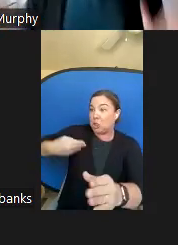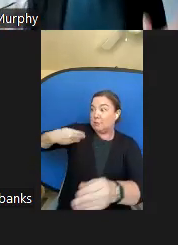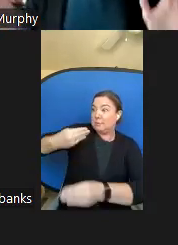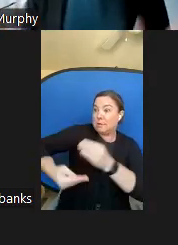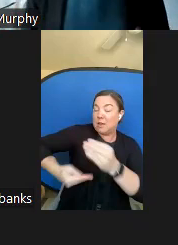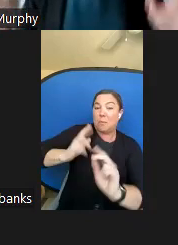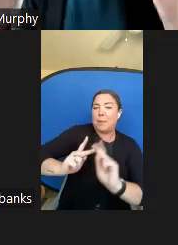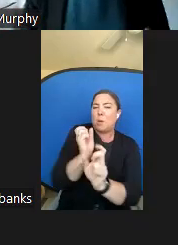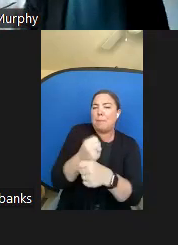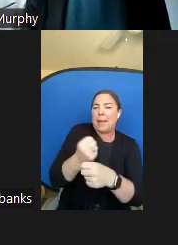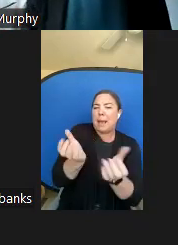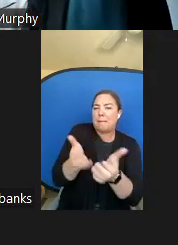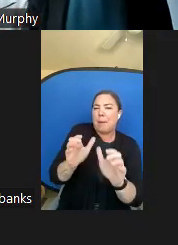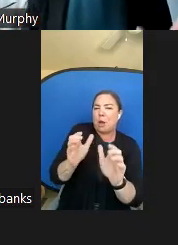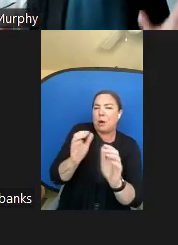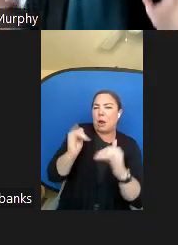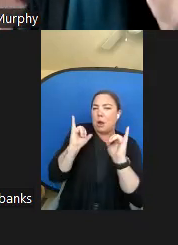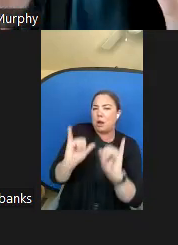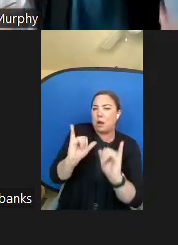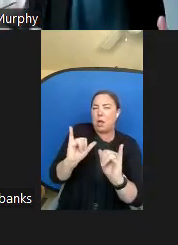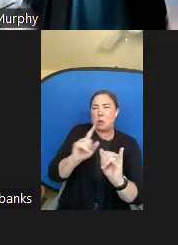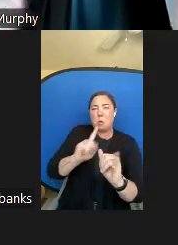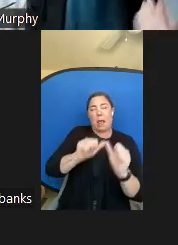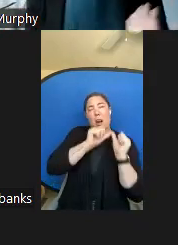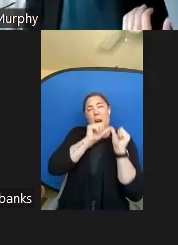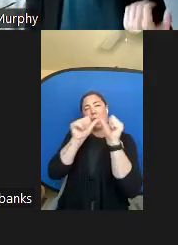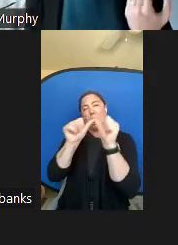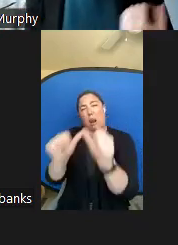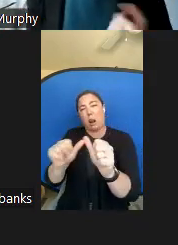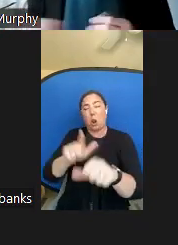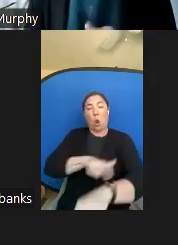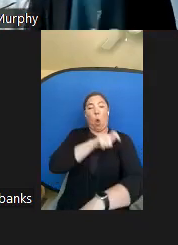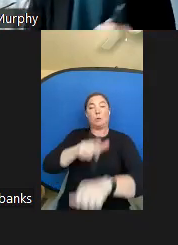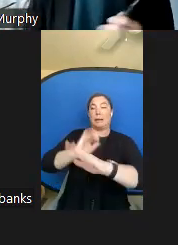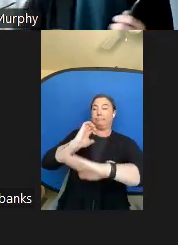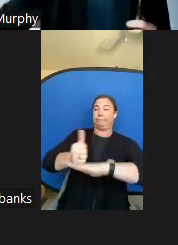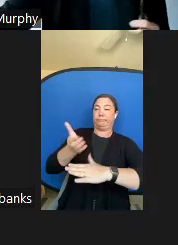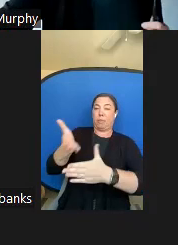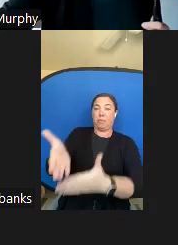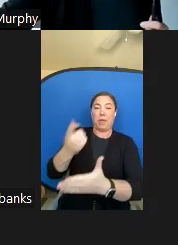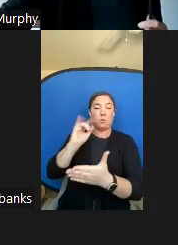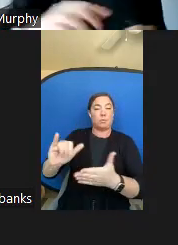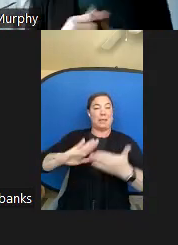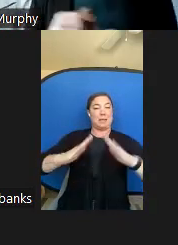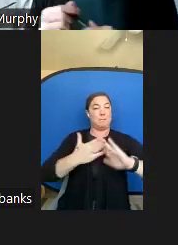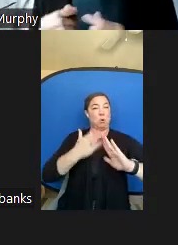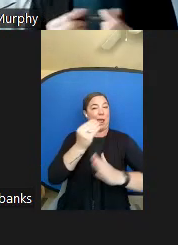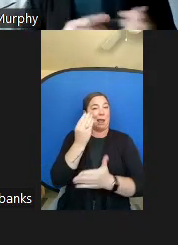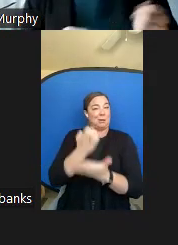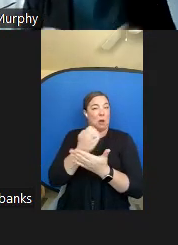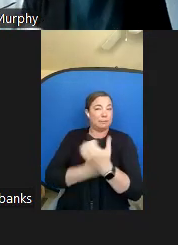industry was a long-running feature of the local community and the local economy. Now, if we